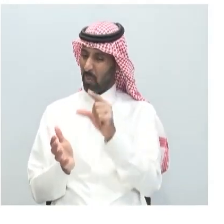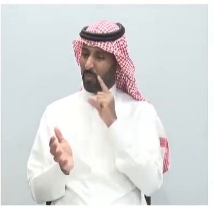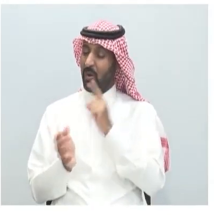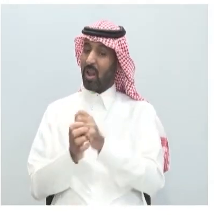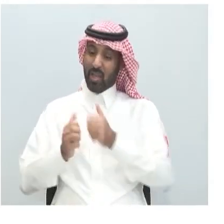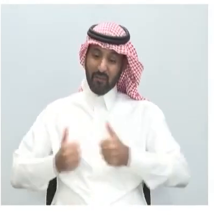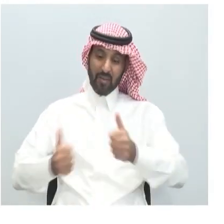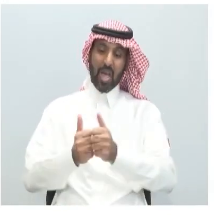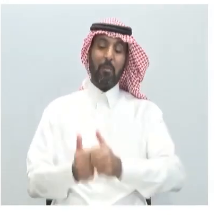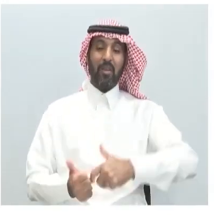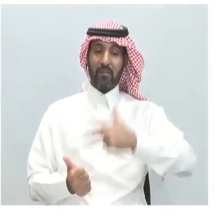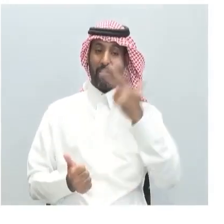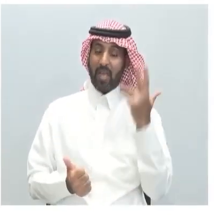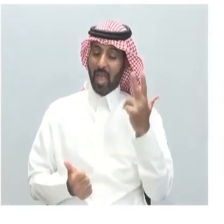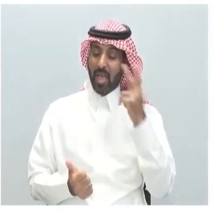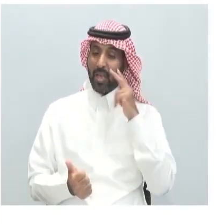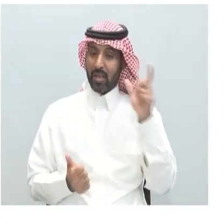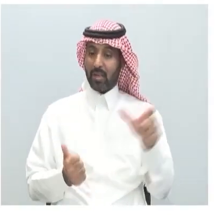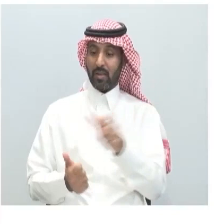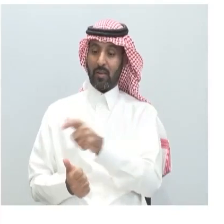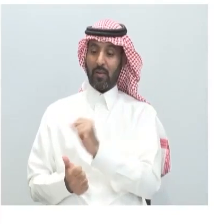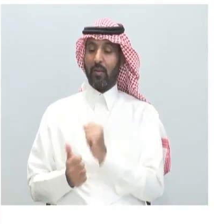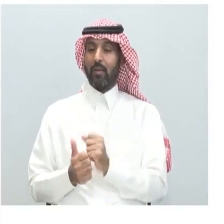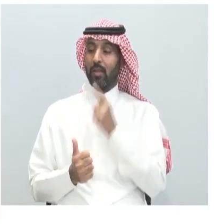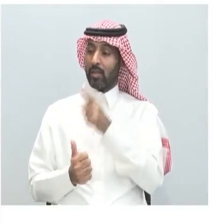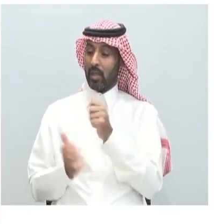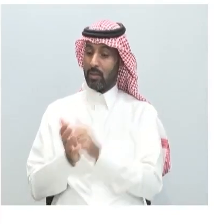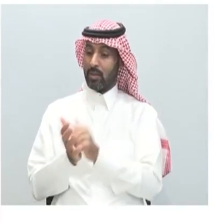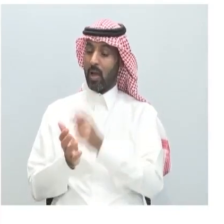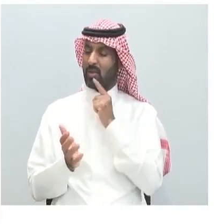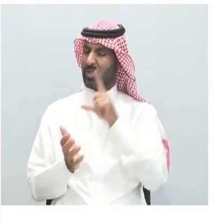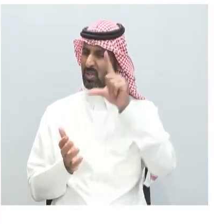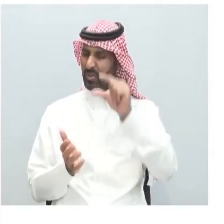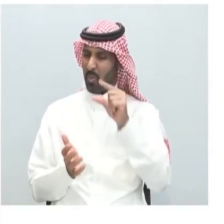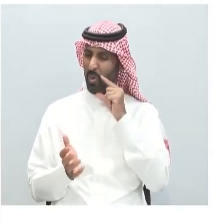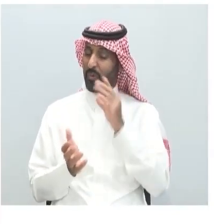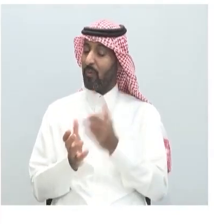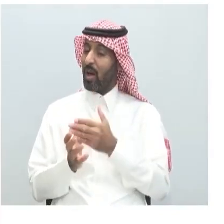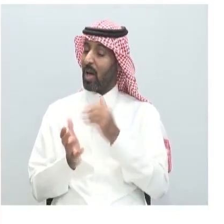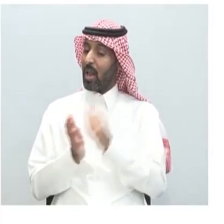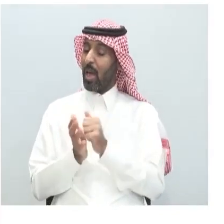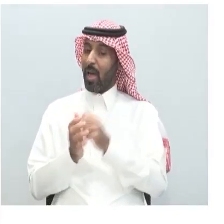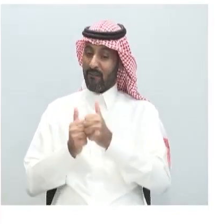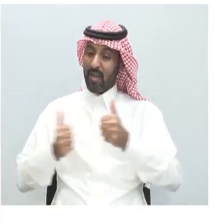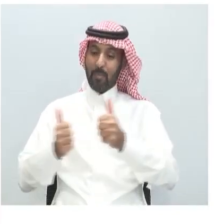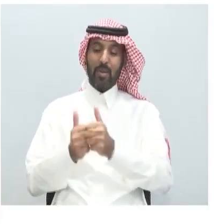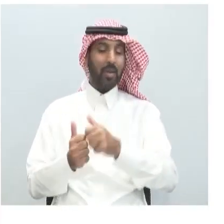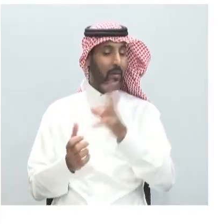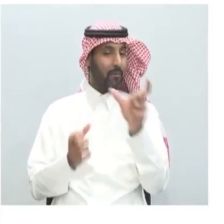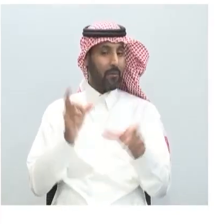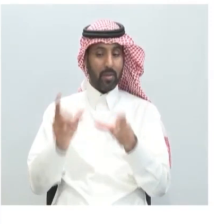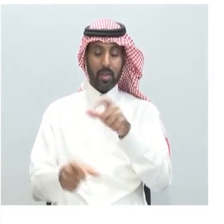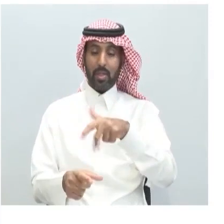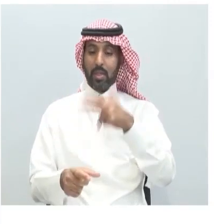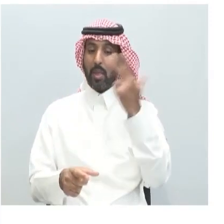8 people. That house is small for a family of 8 people, and we have the